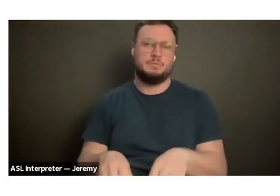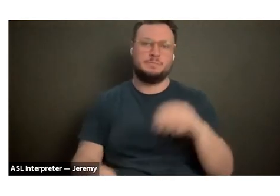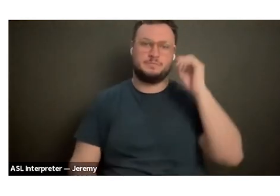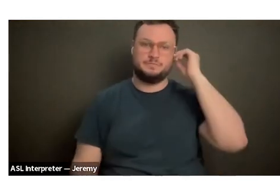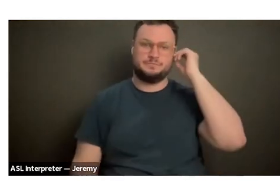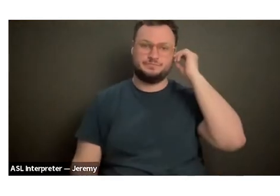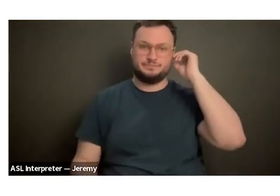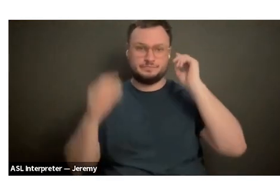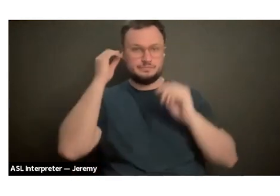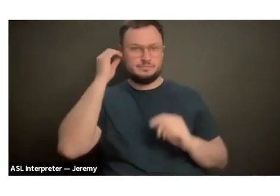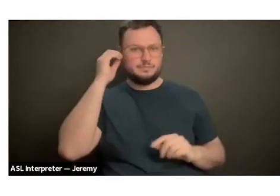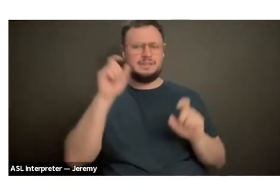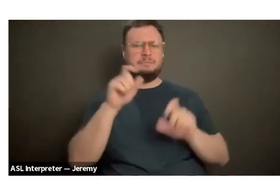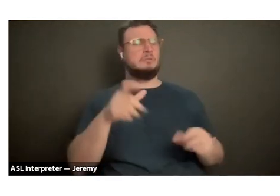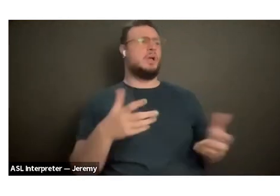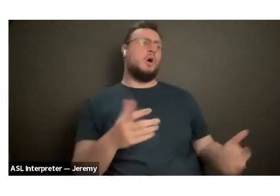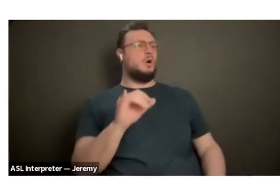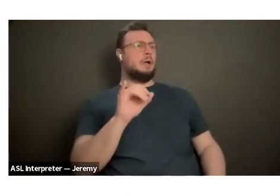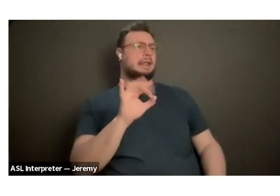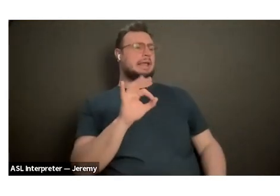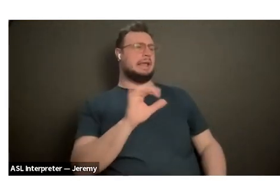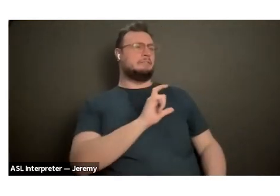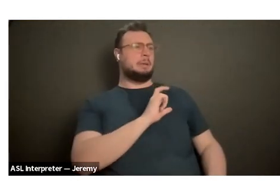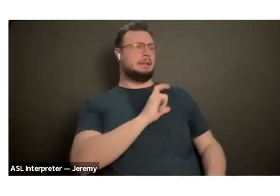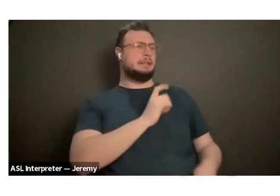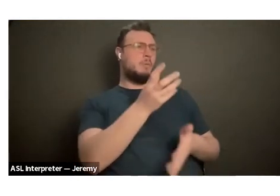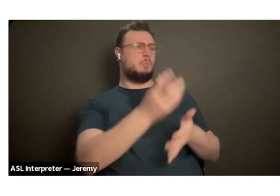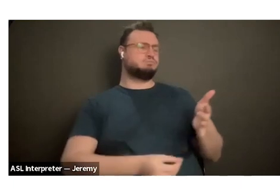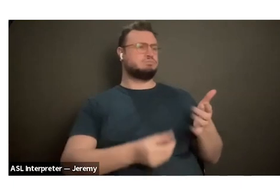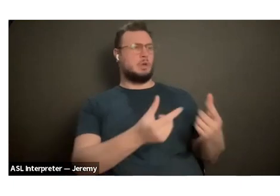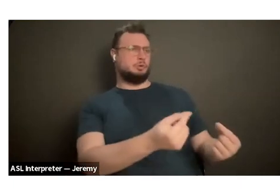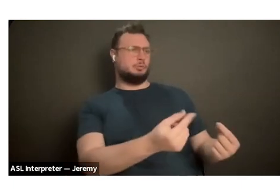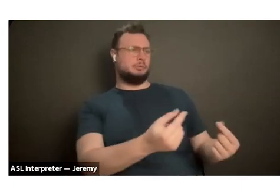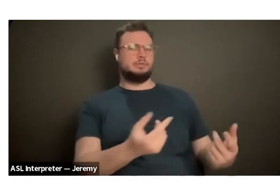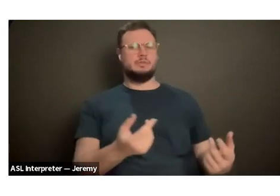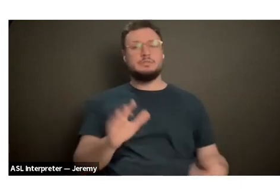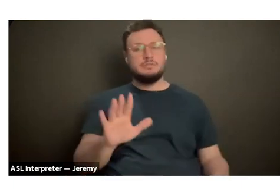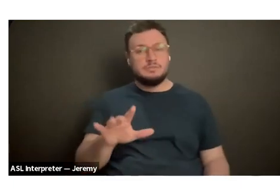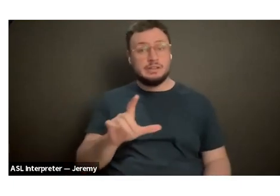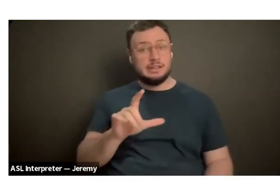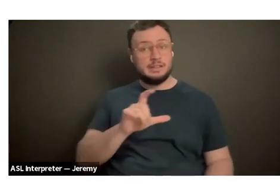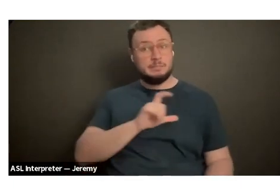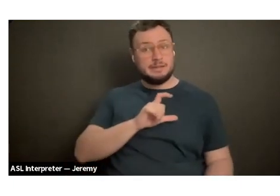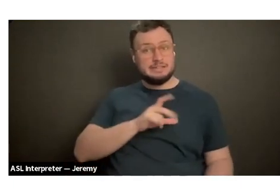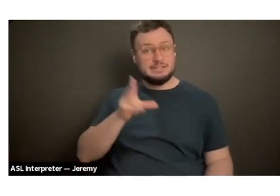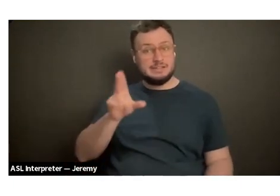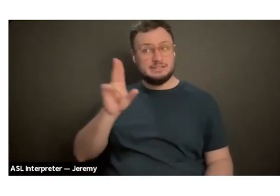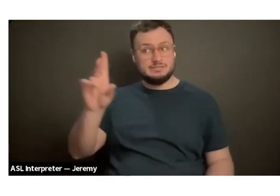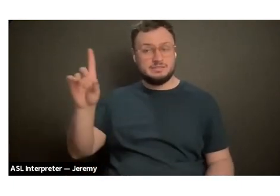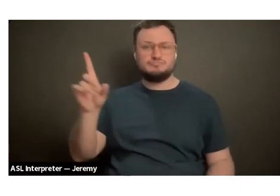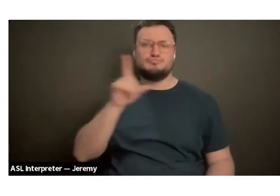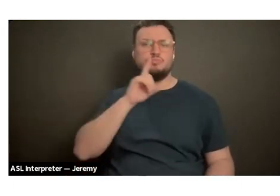police?" People don't even understand their own history. Police system destruction have only been around for 200 years or